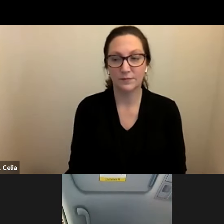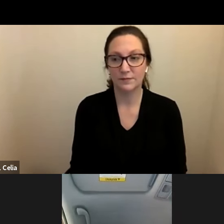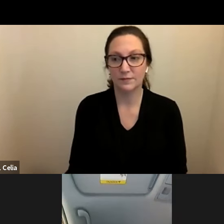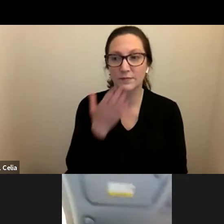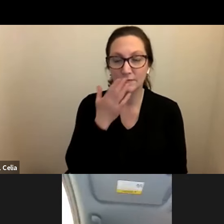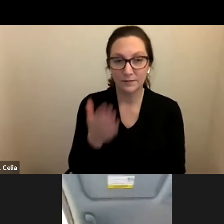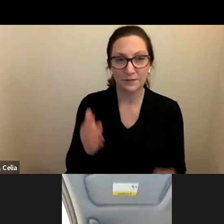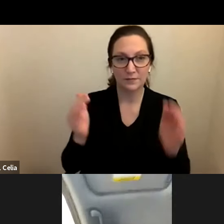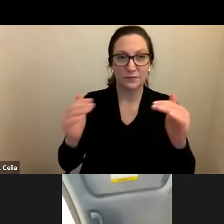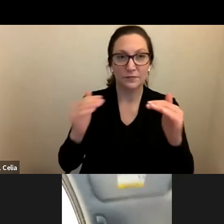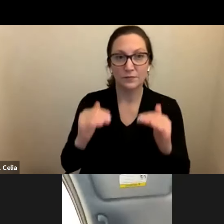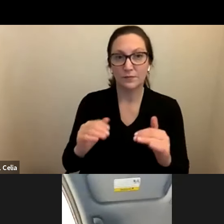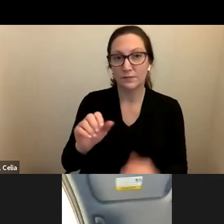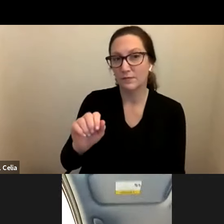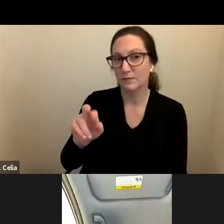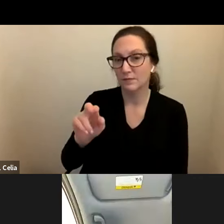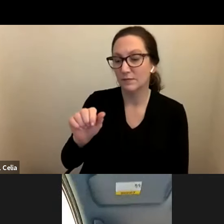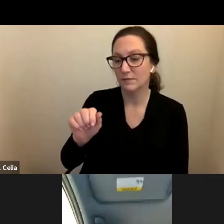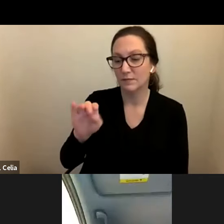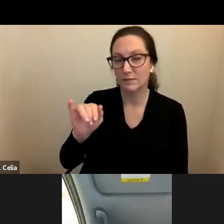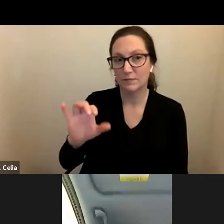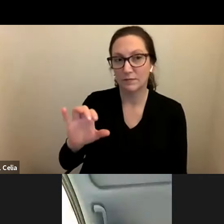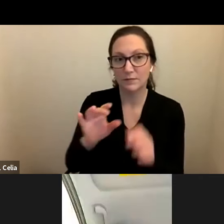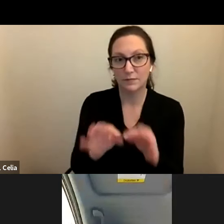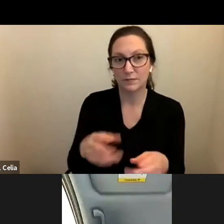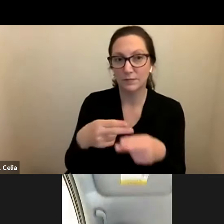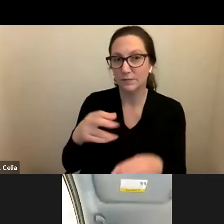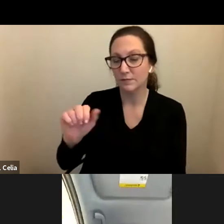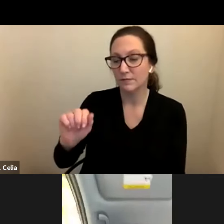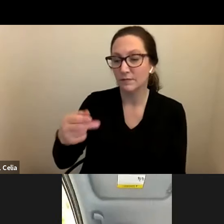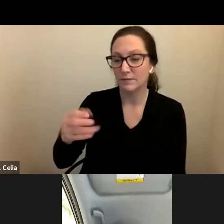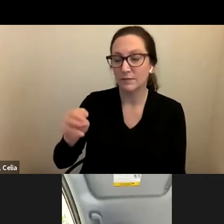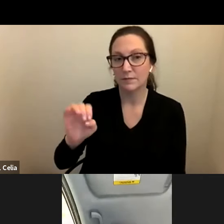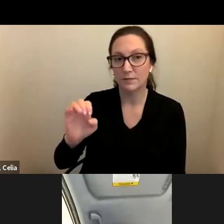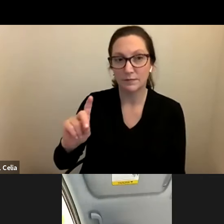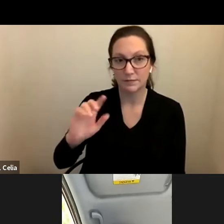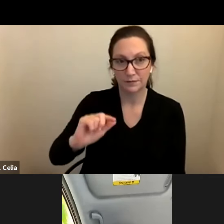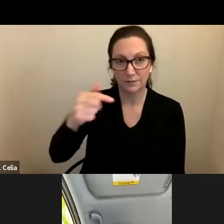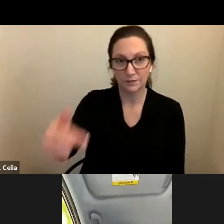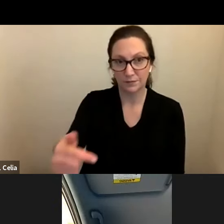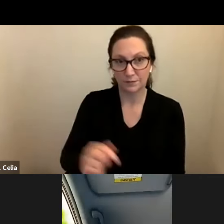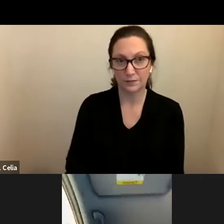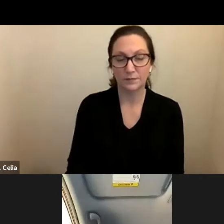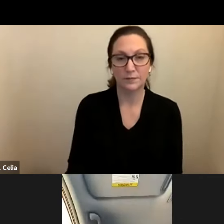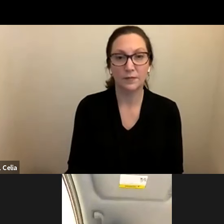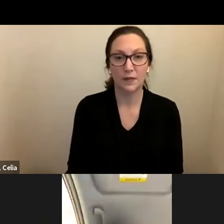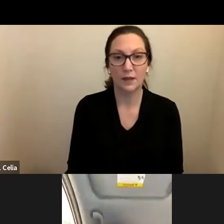Thank you. Our Arabic interpreter is Ahmed Al-Rubaye. Please give the Zoom instructions in